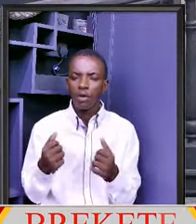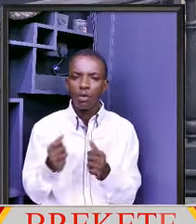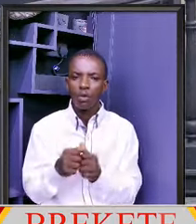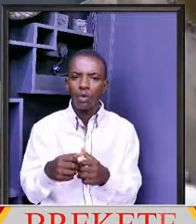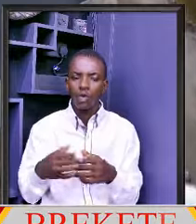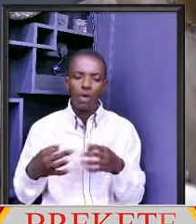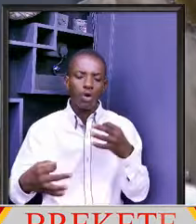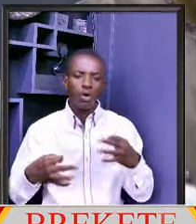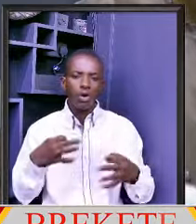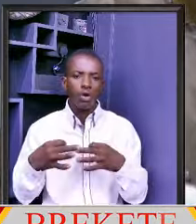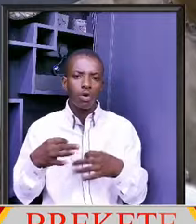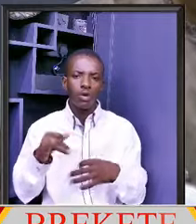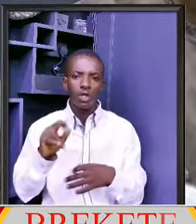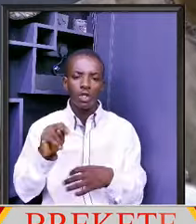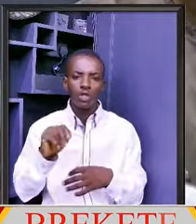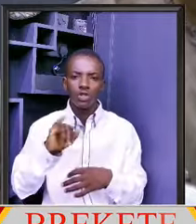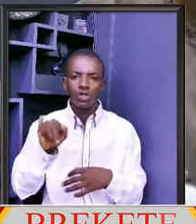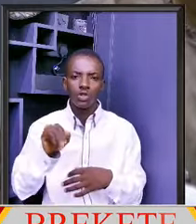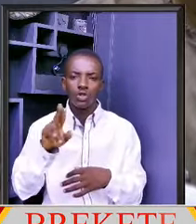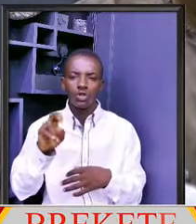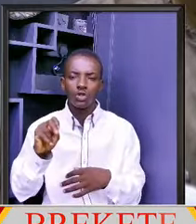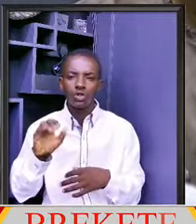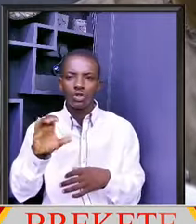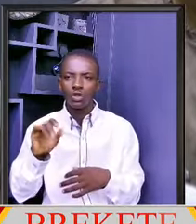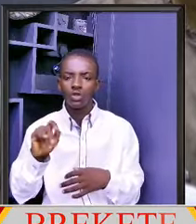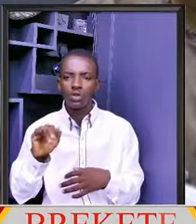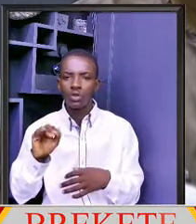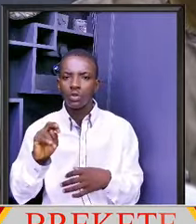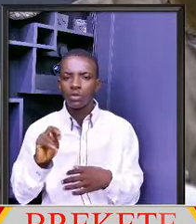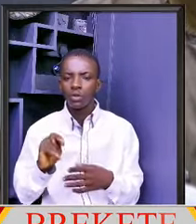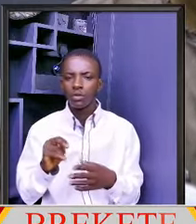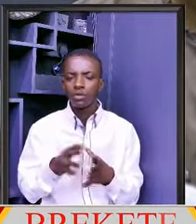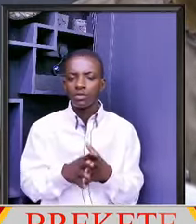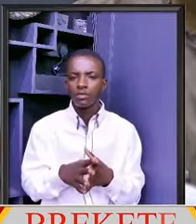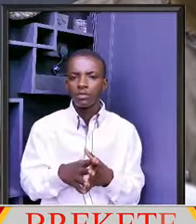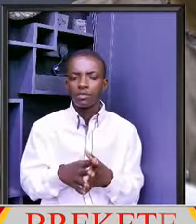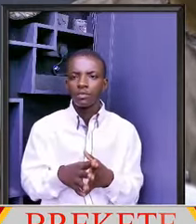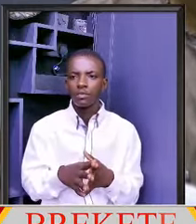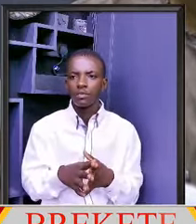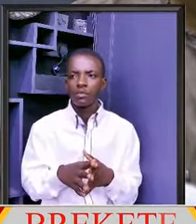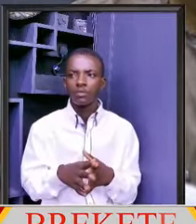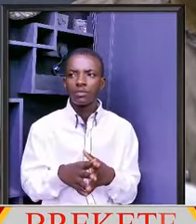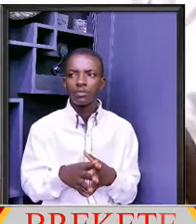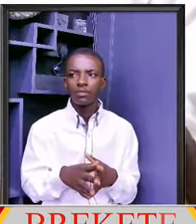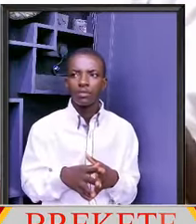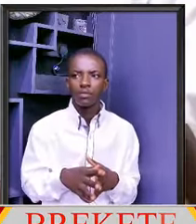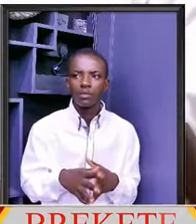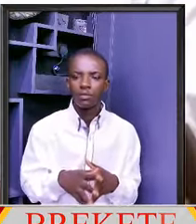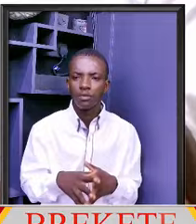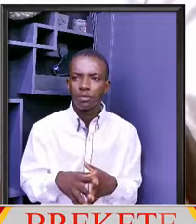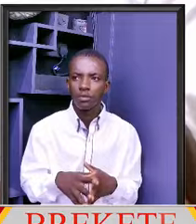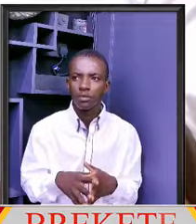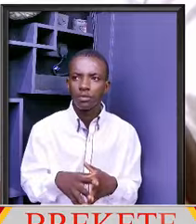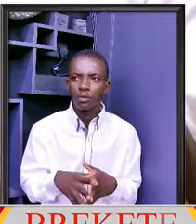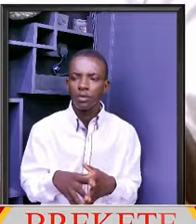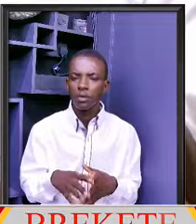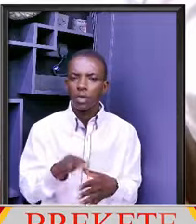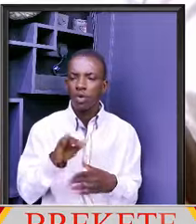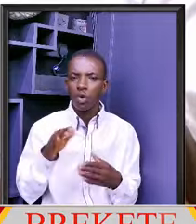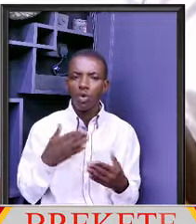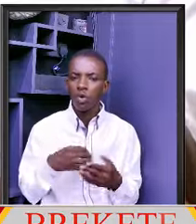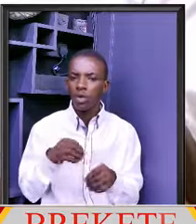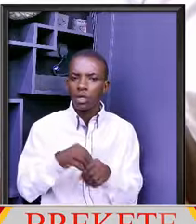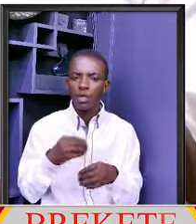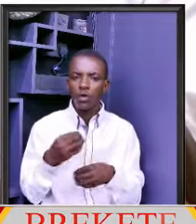with court injunction. Mm-hmm. Yes, Babangida, may so rest in peace. Mm. Came with court injunction, the former president. We all in the